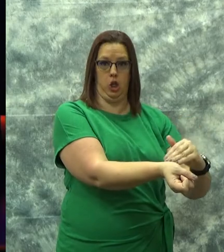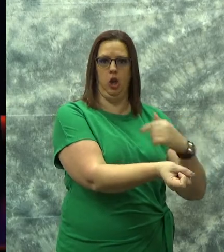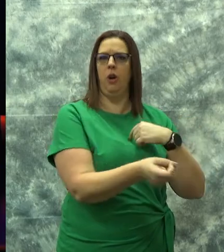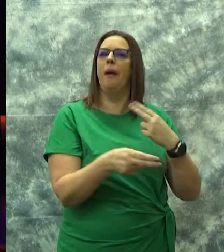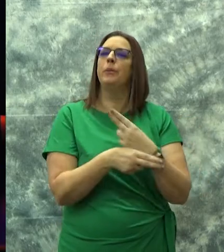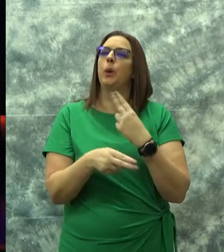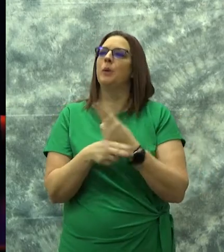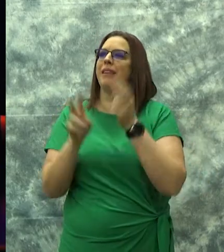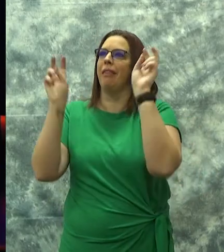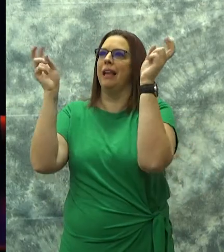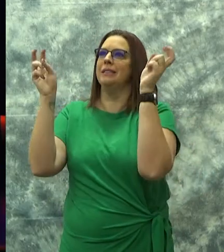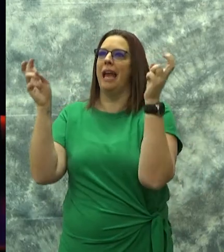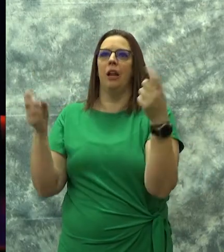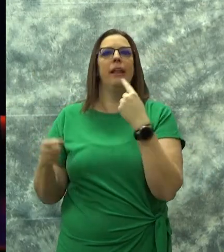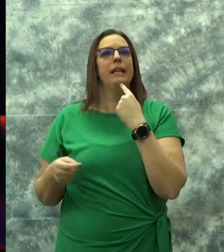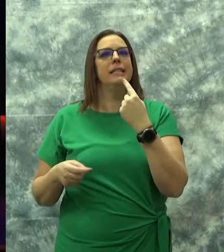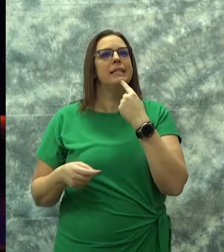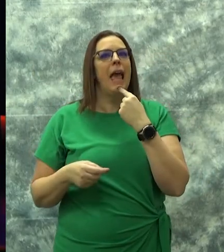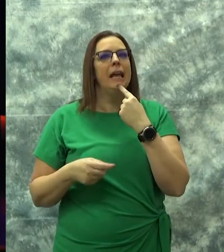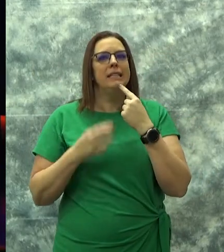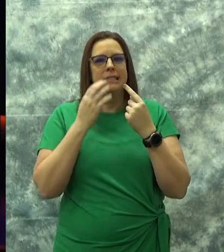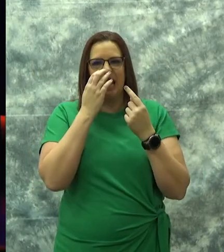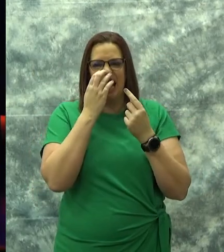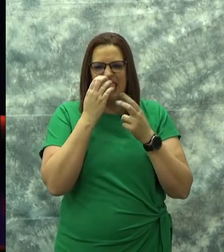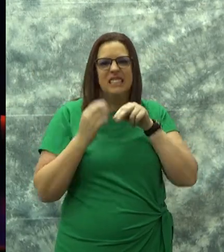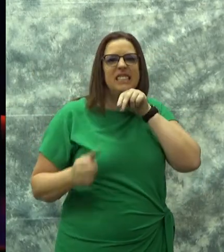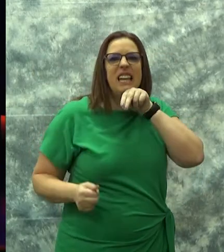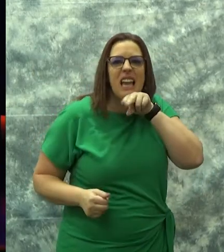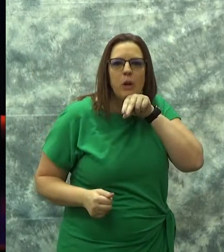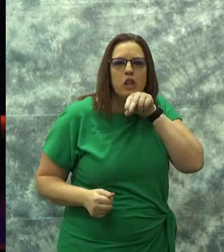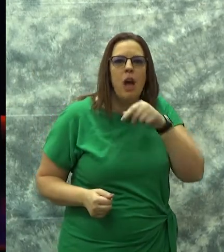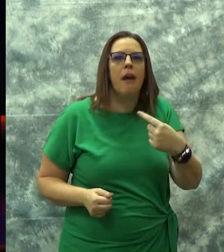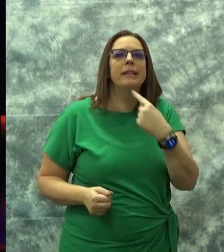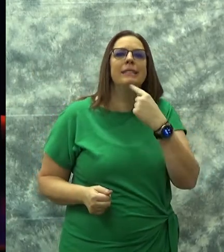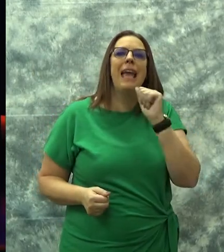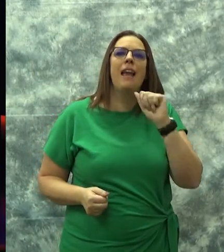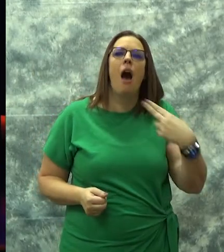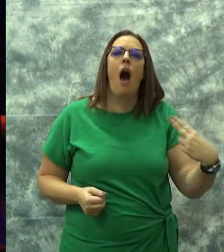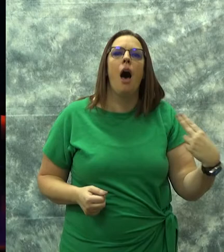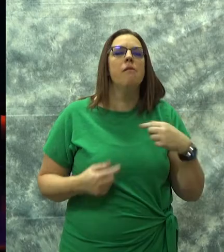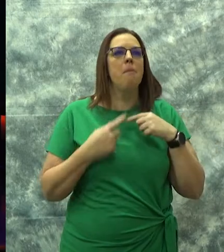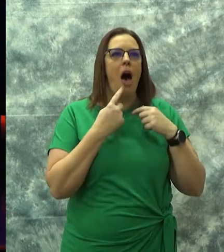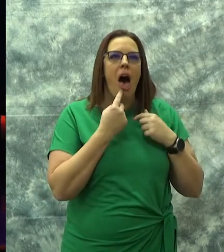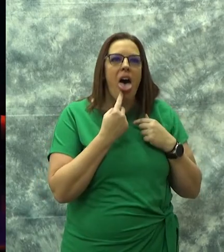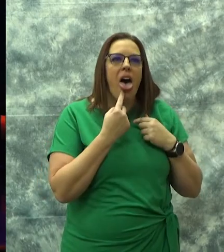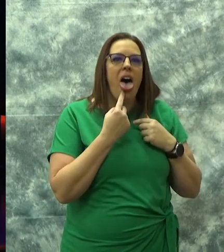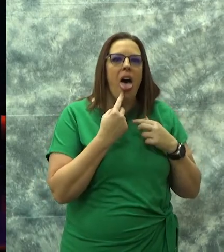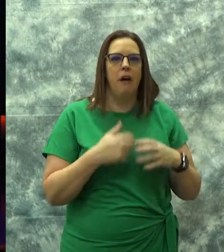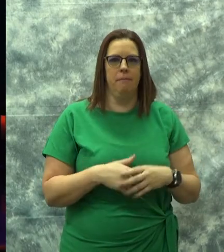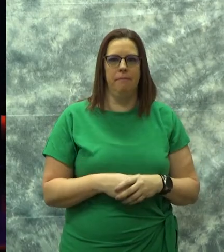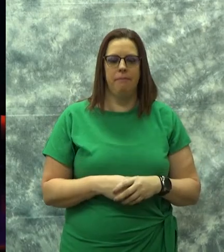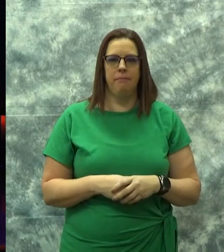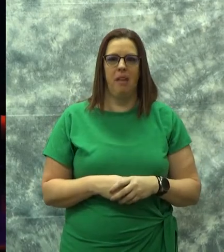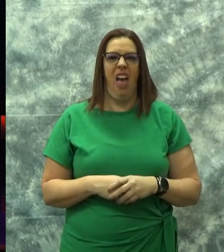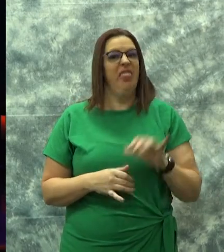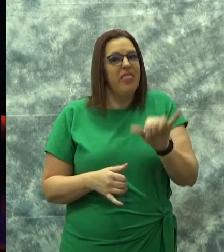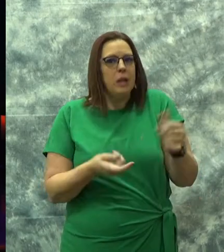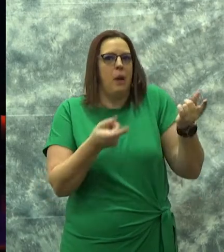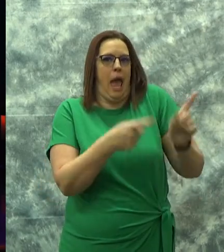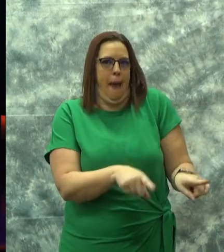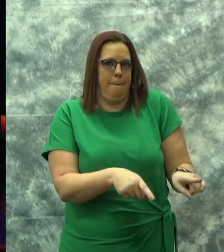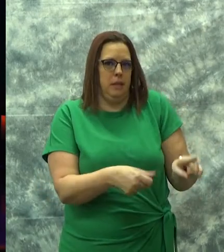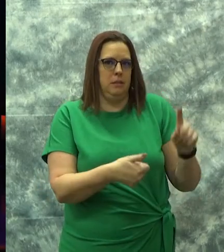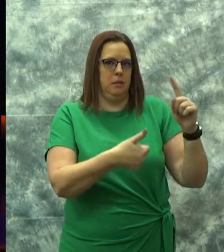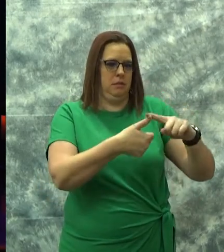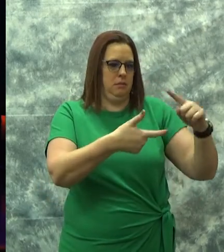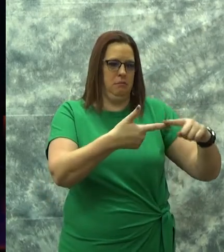title, getting a spiritual checkup, stick out your tongue and say, ah, is because that's something that happens when we get a checkup. And there are some other